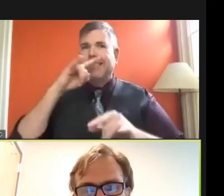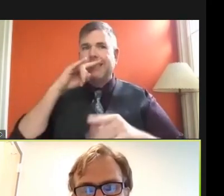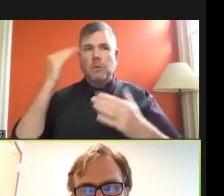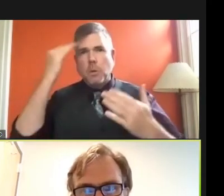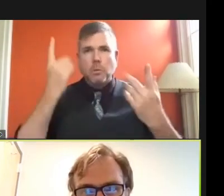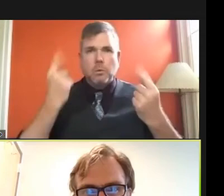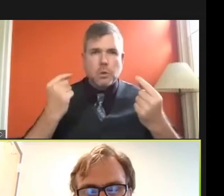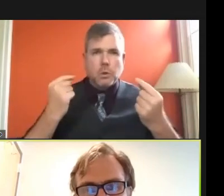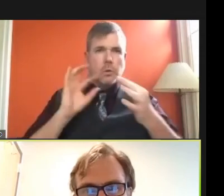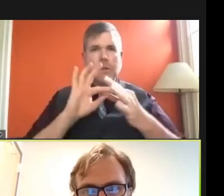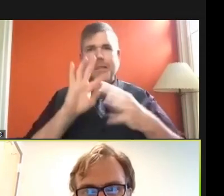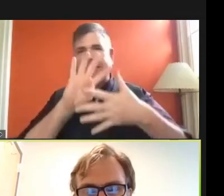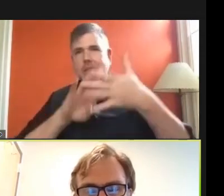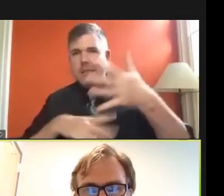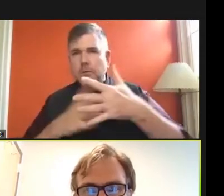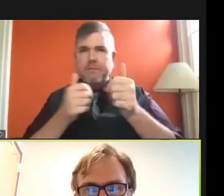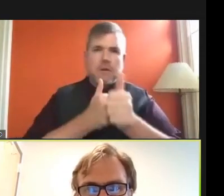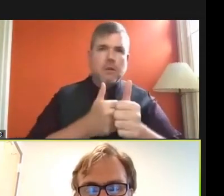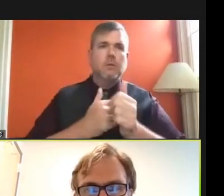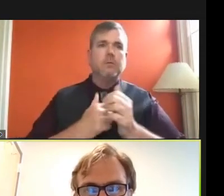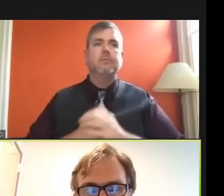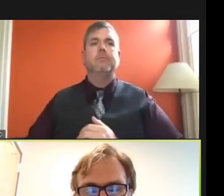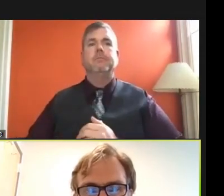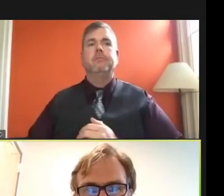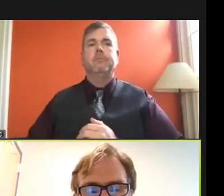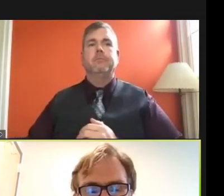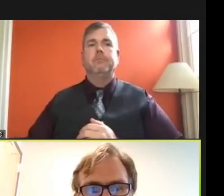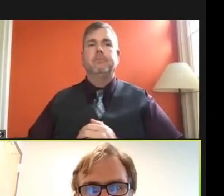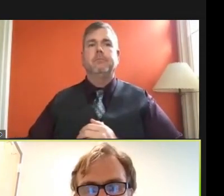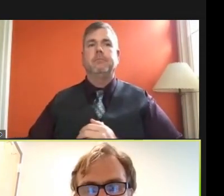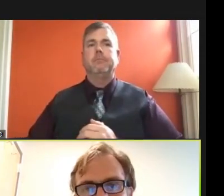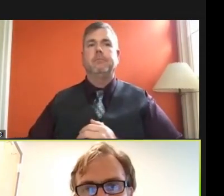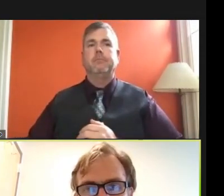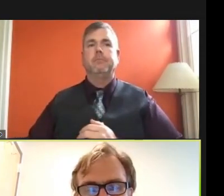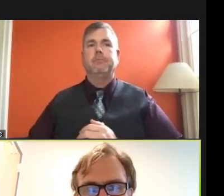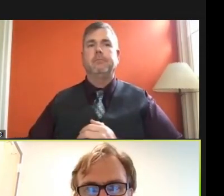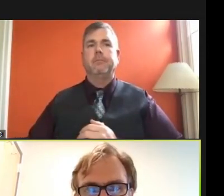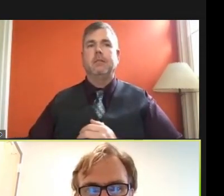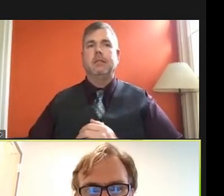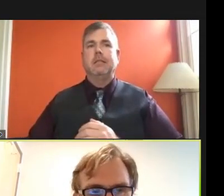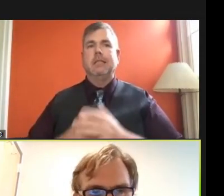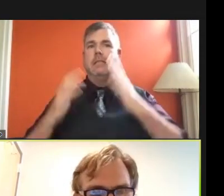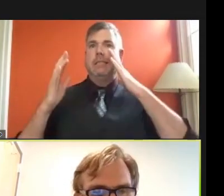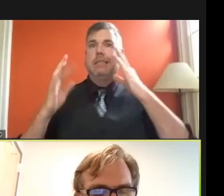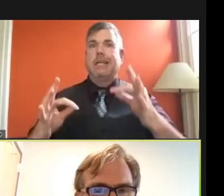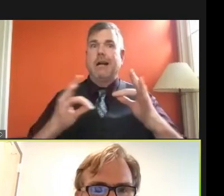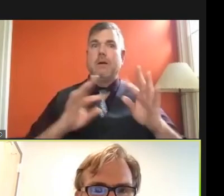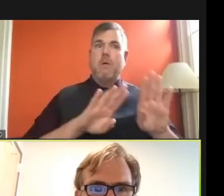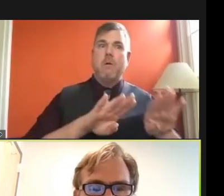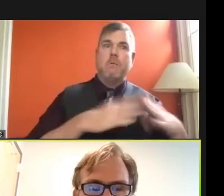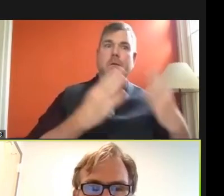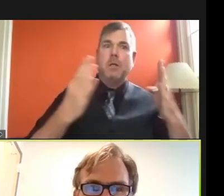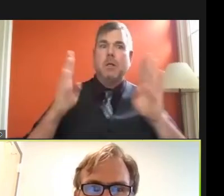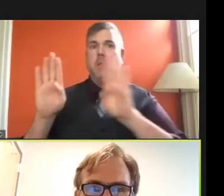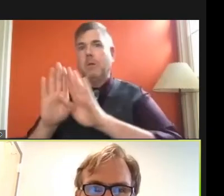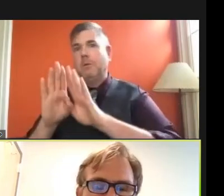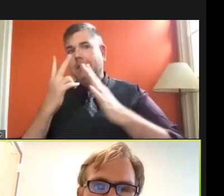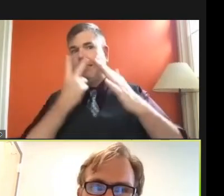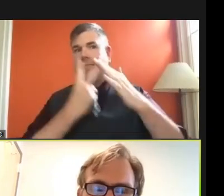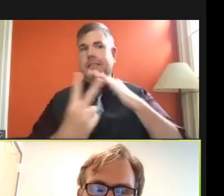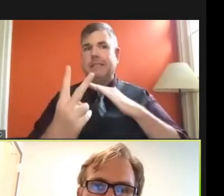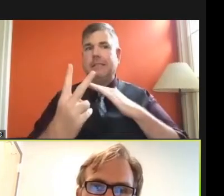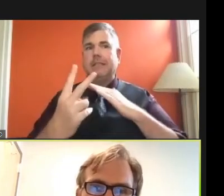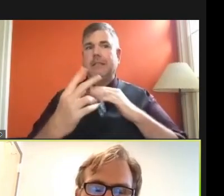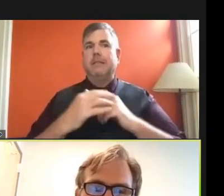it's up to the schools and the school districts, and we're offering public health recommendations. But our sincere hope is that we're